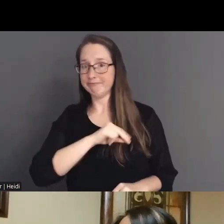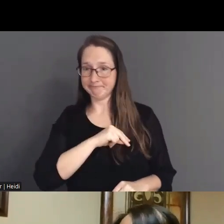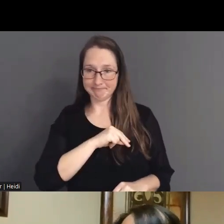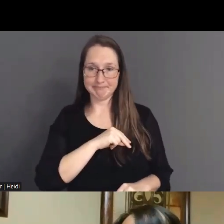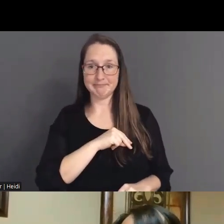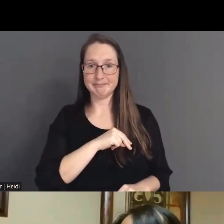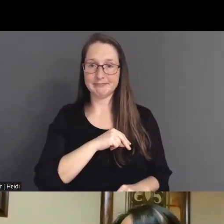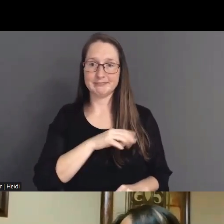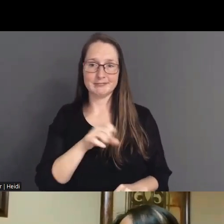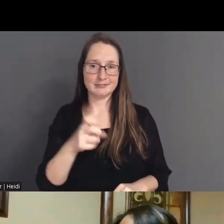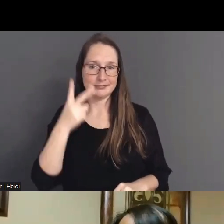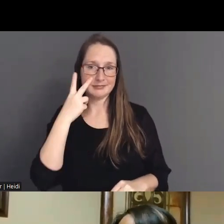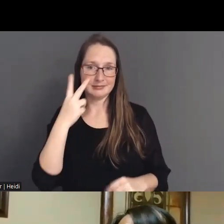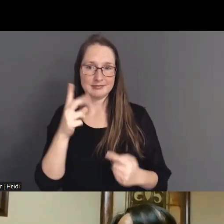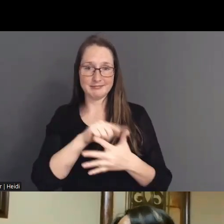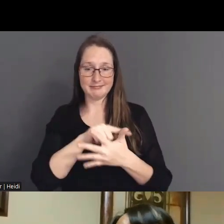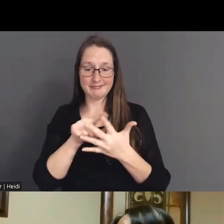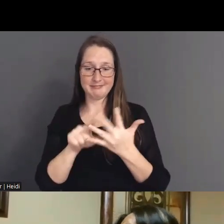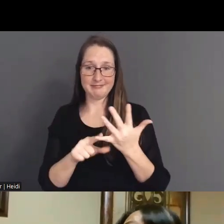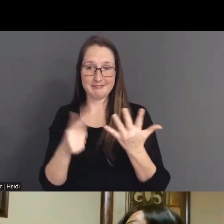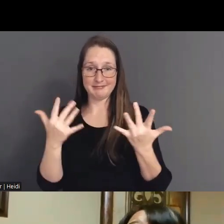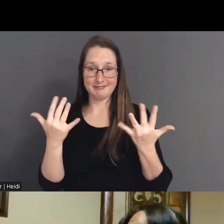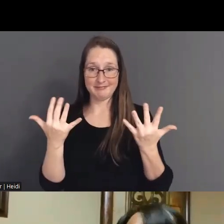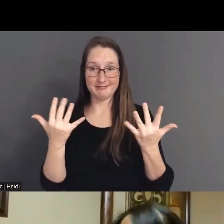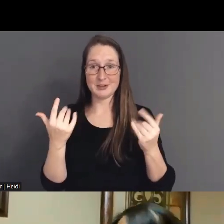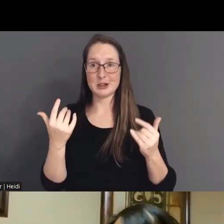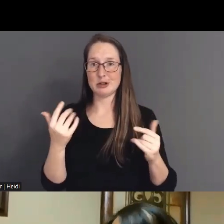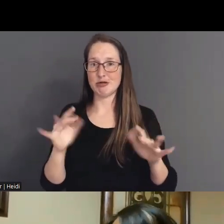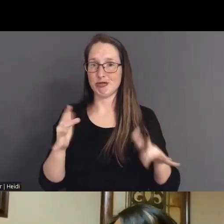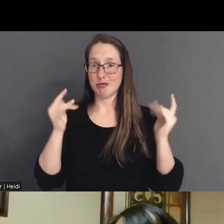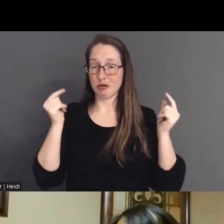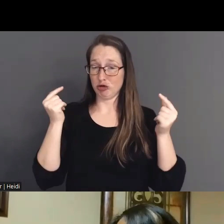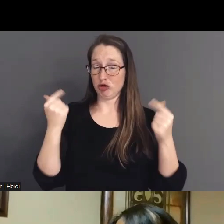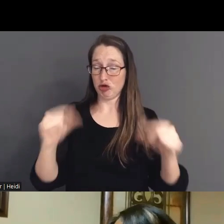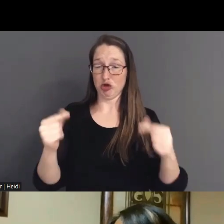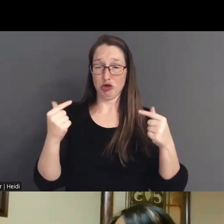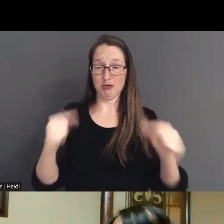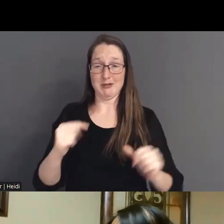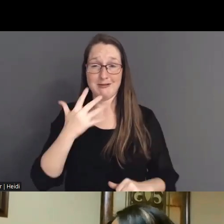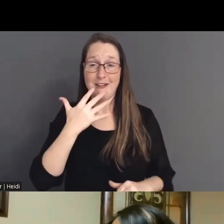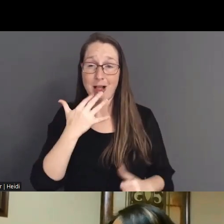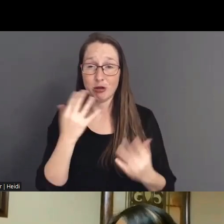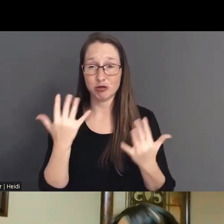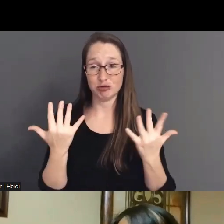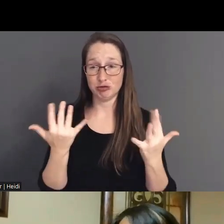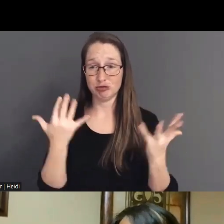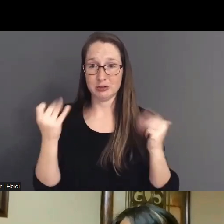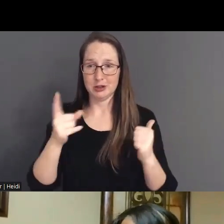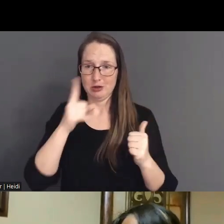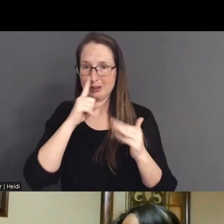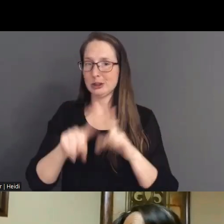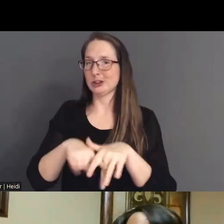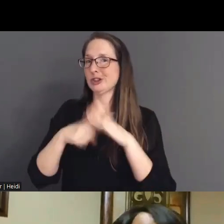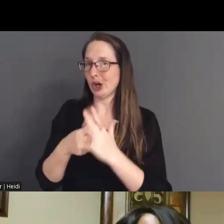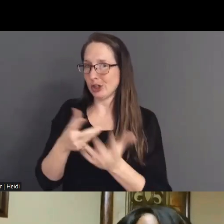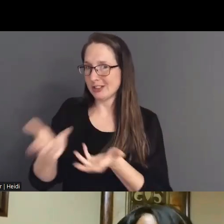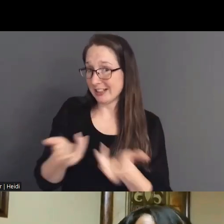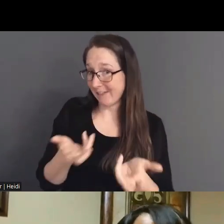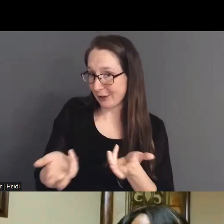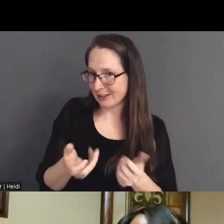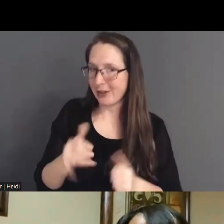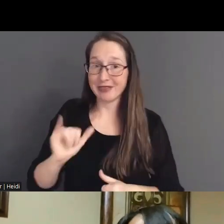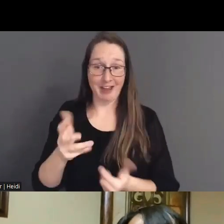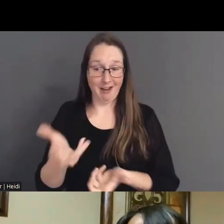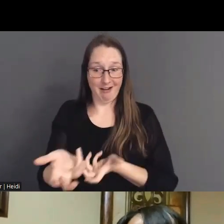you see, I have my nails painted a very vibrant green, so it sparks conversation. And the